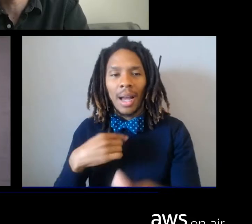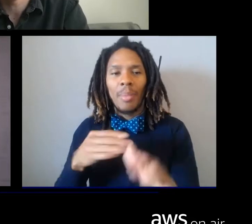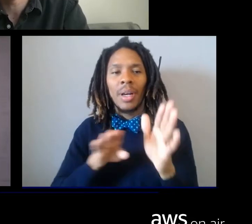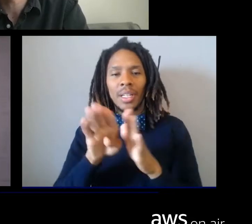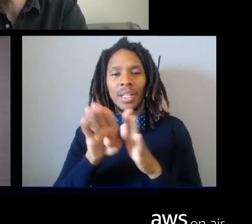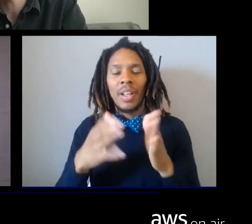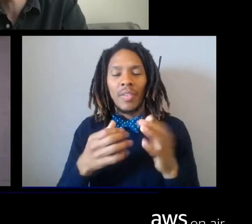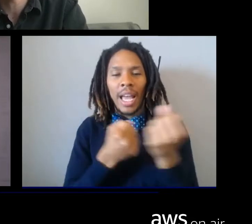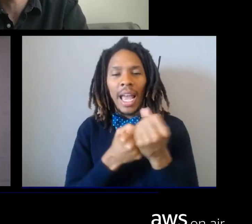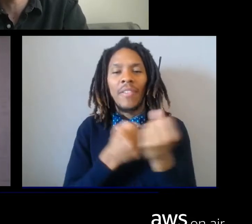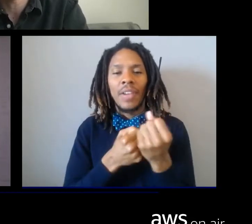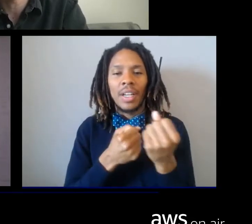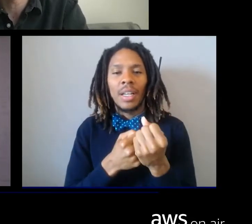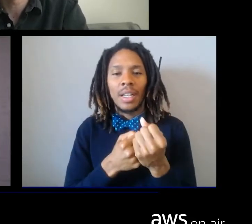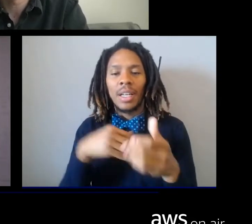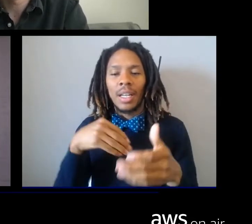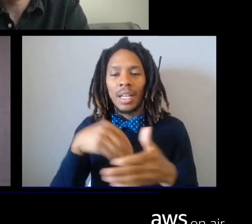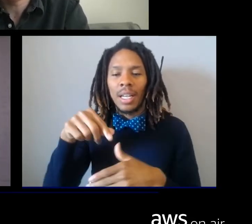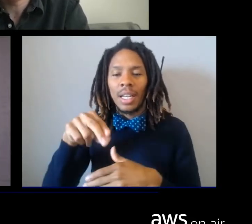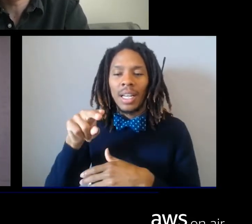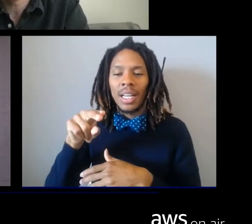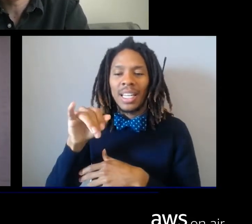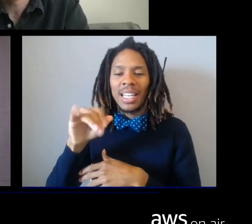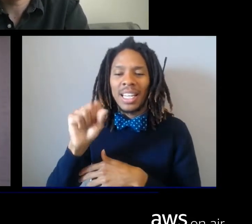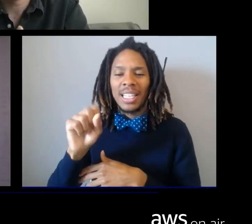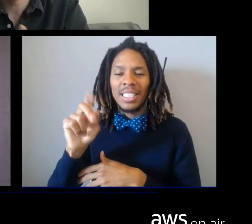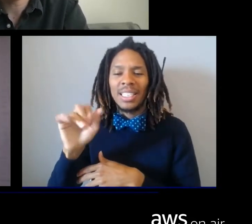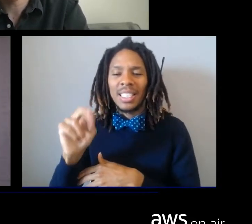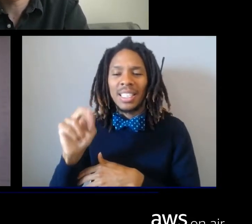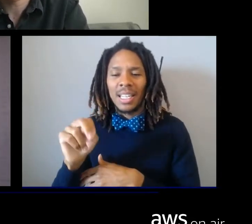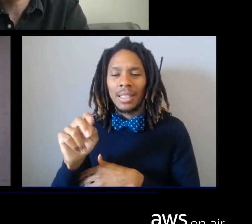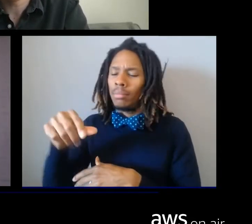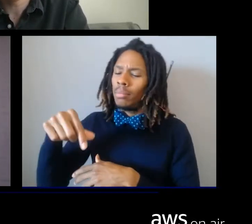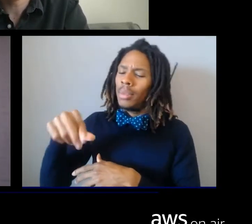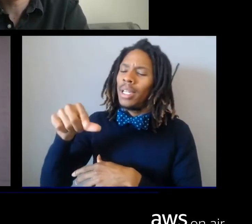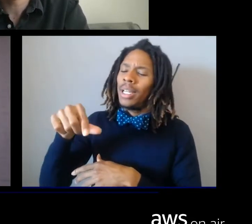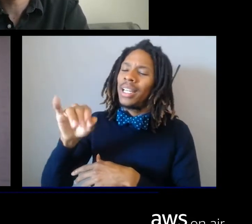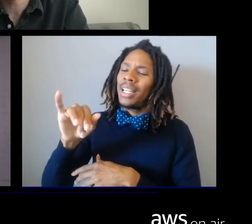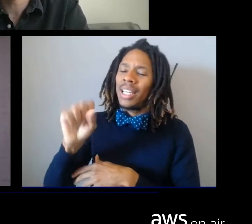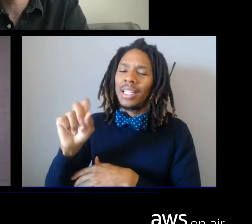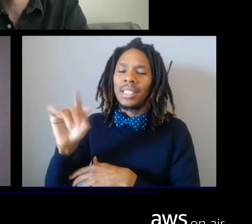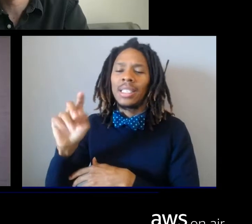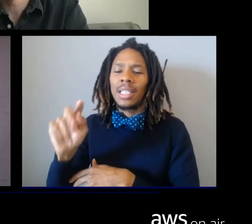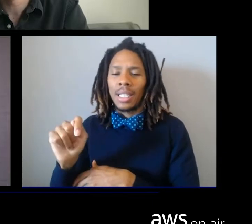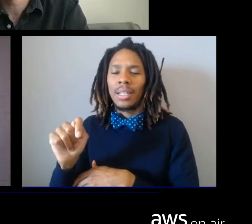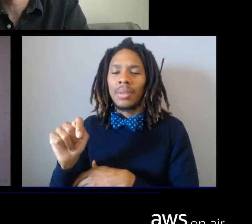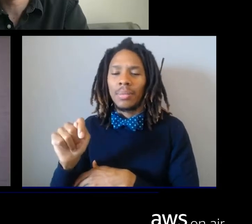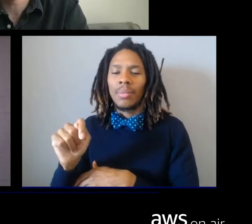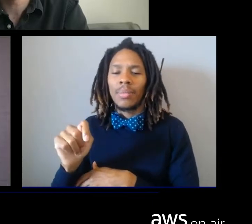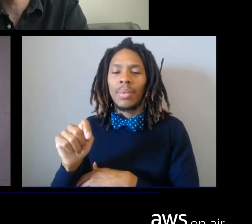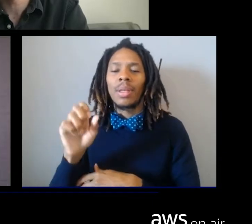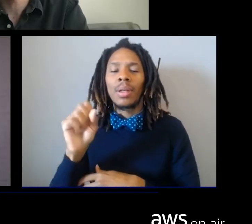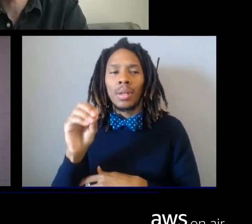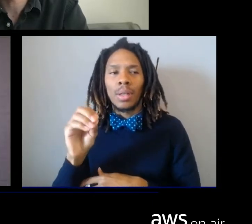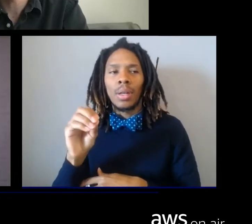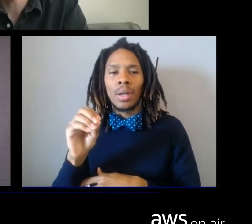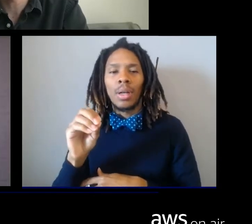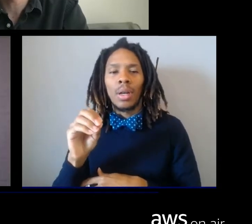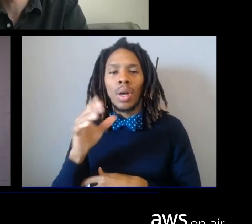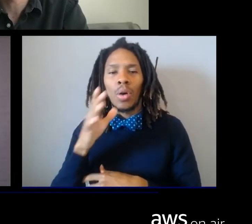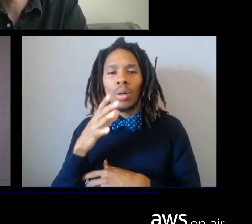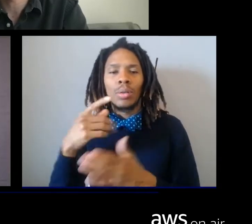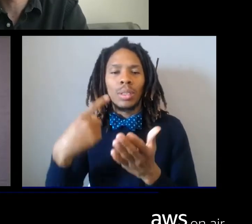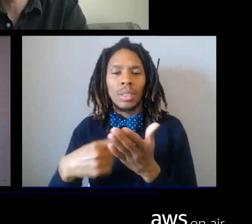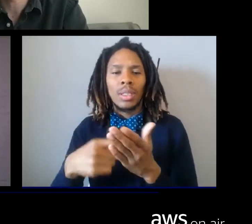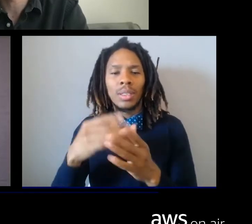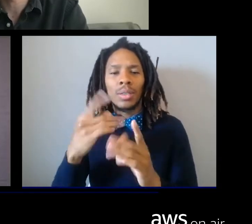but in Qiskit side of things. Um, so today we're gonna be going through one of the special development